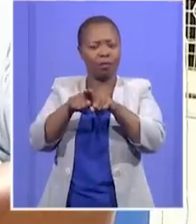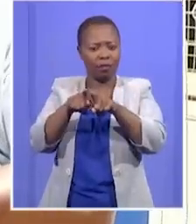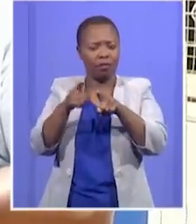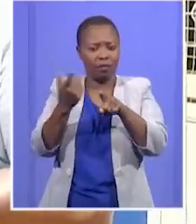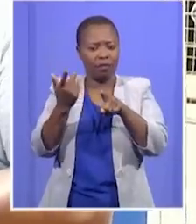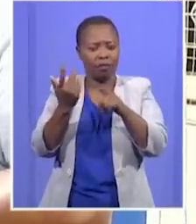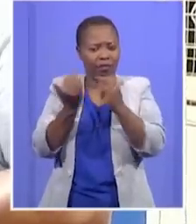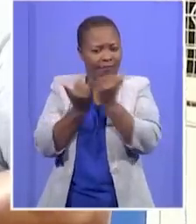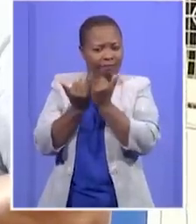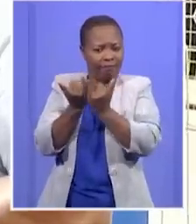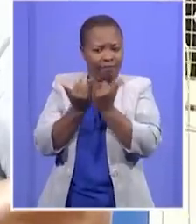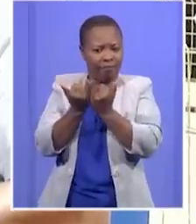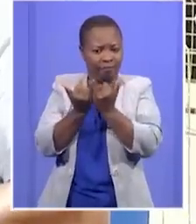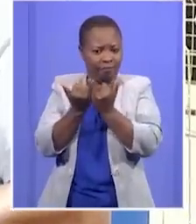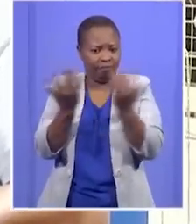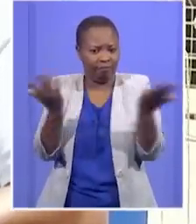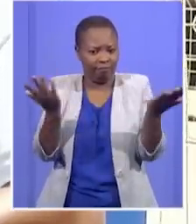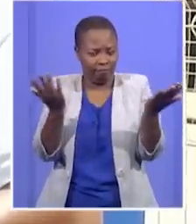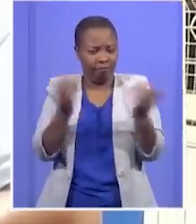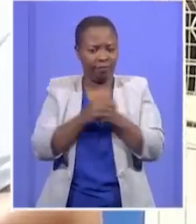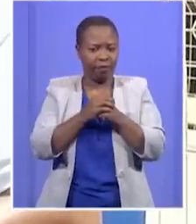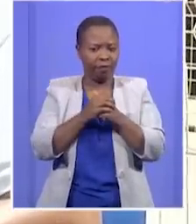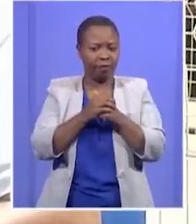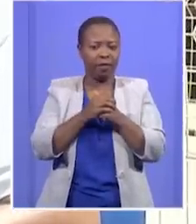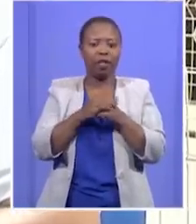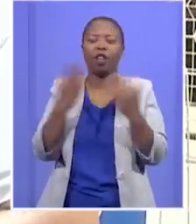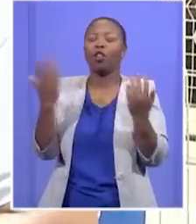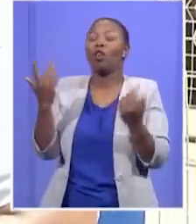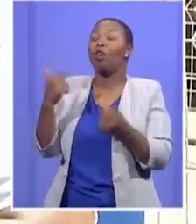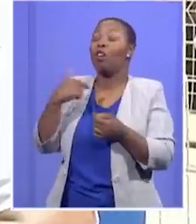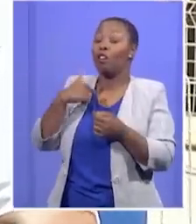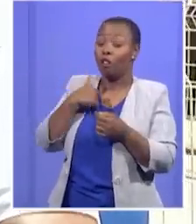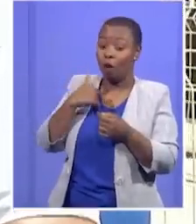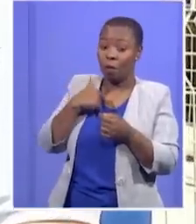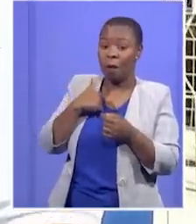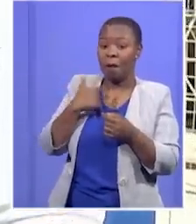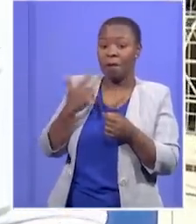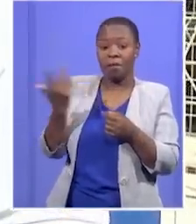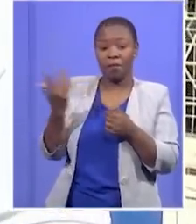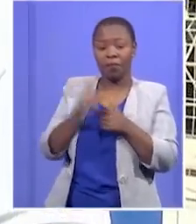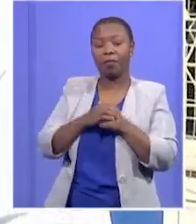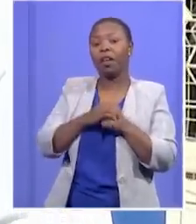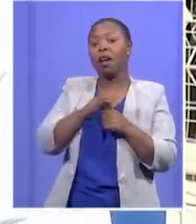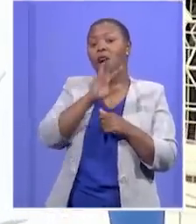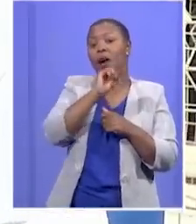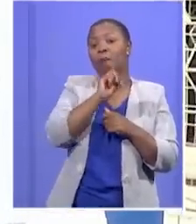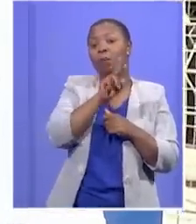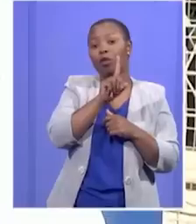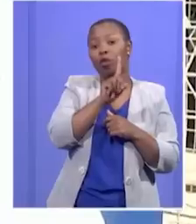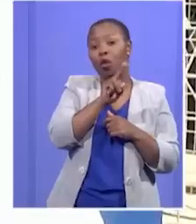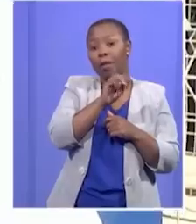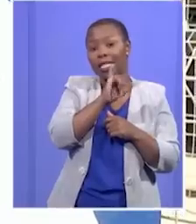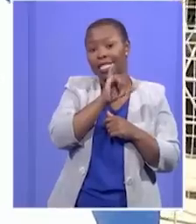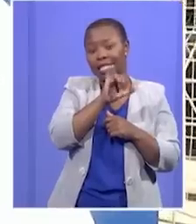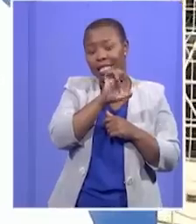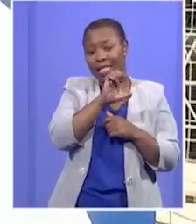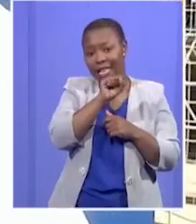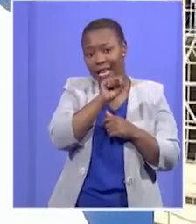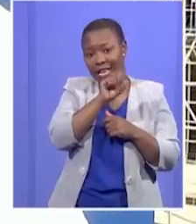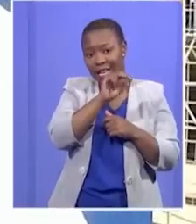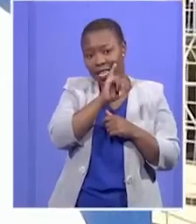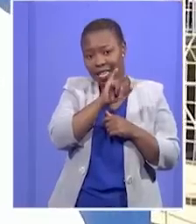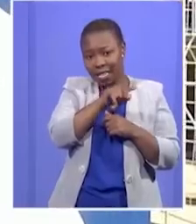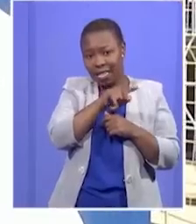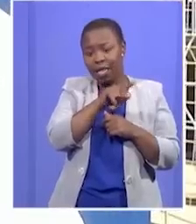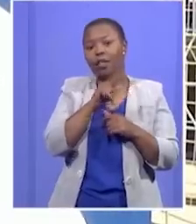you one thing. Yeah. For me, it says that while Mdumiseni and his people may prefer a